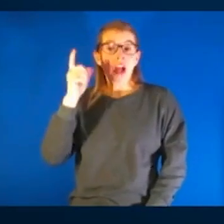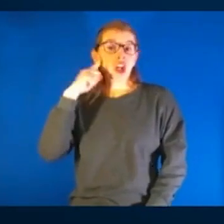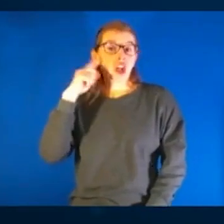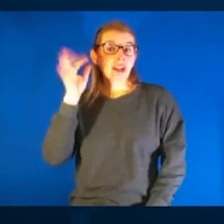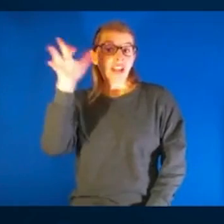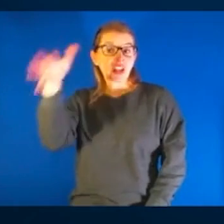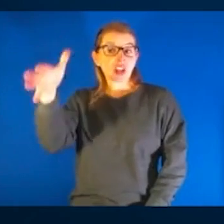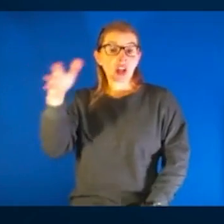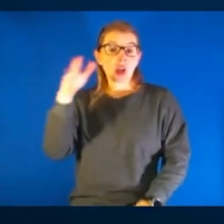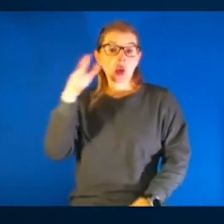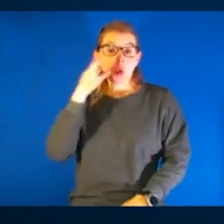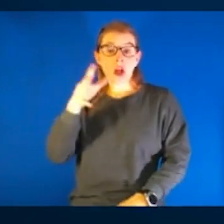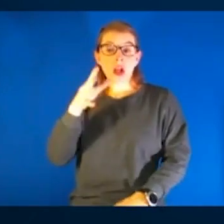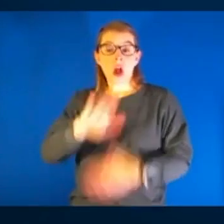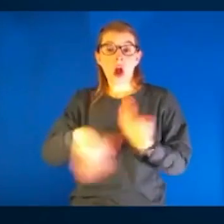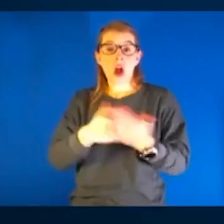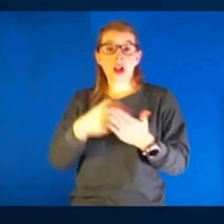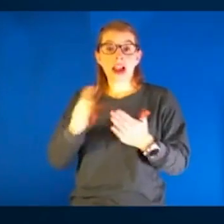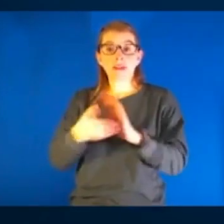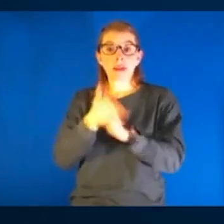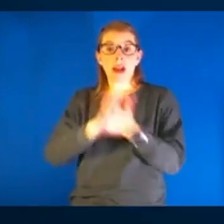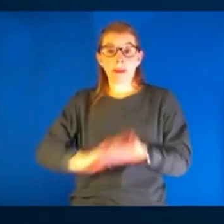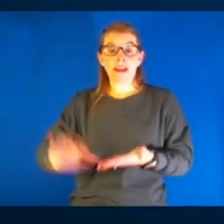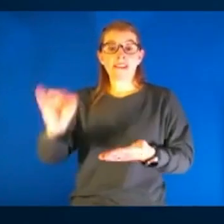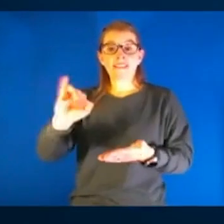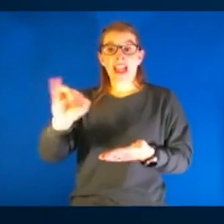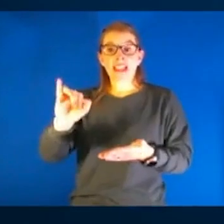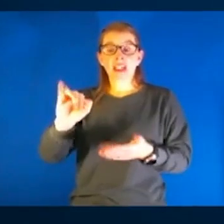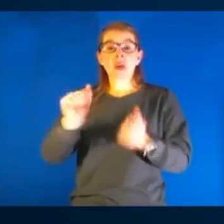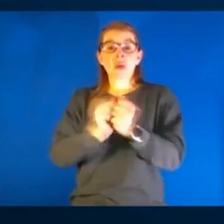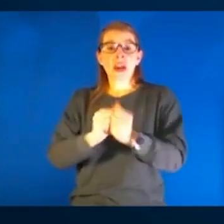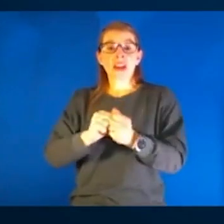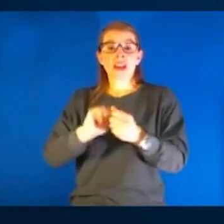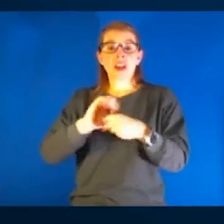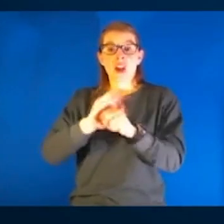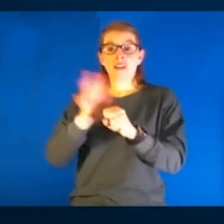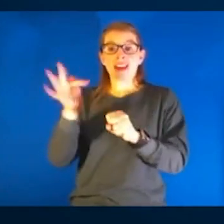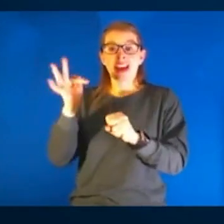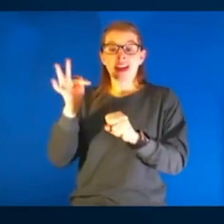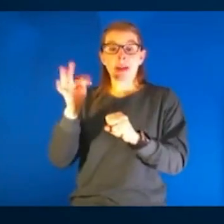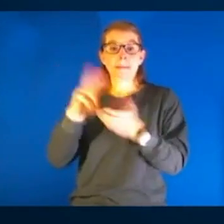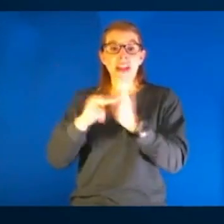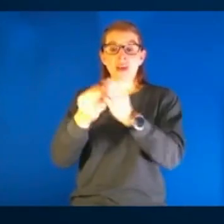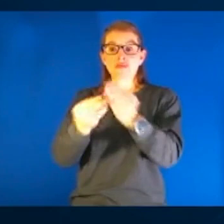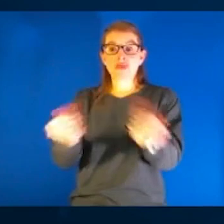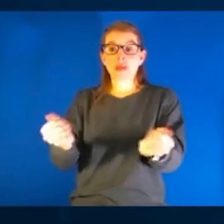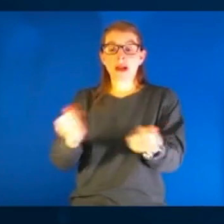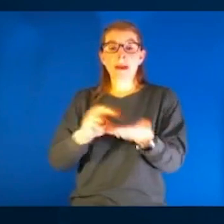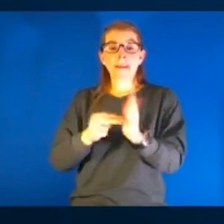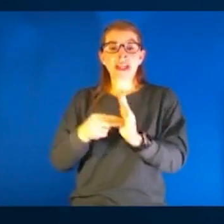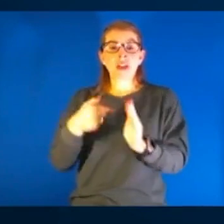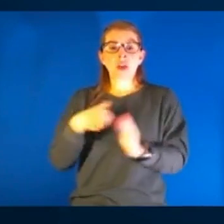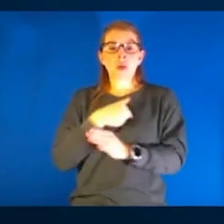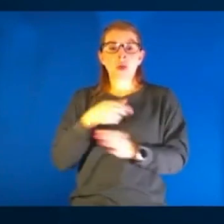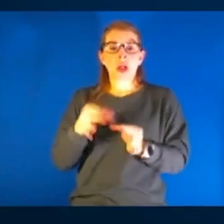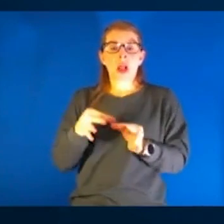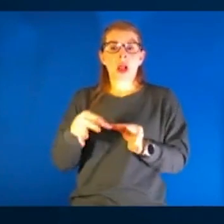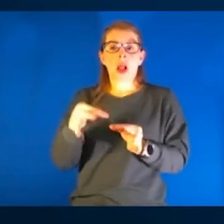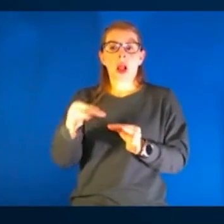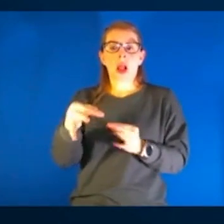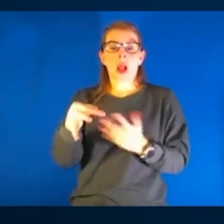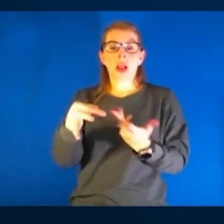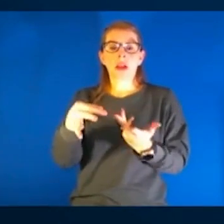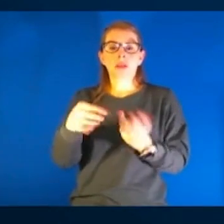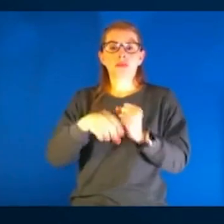be infected with COVID because it just won't die out. That we're just prolonging the inevitable by masking and staying apart.